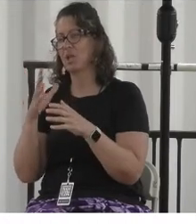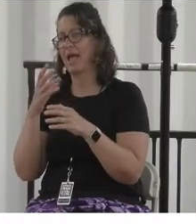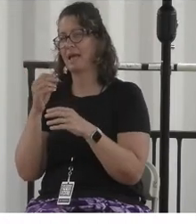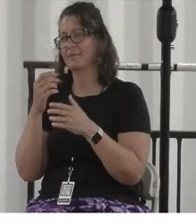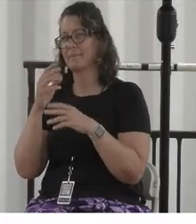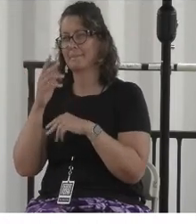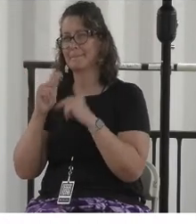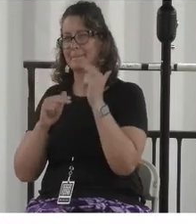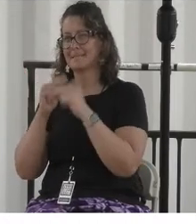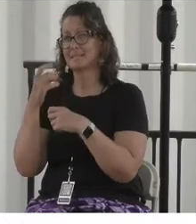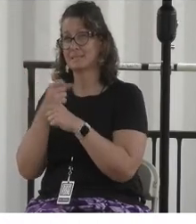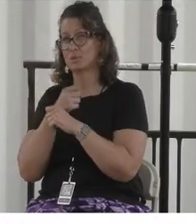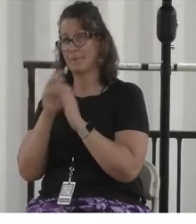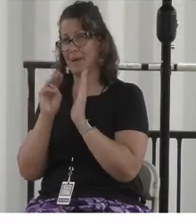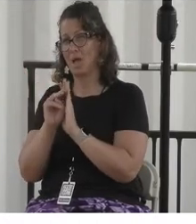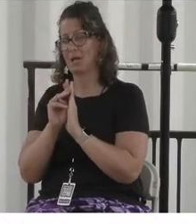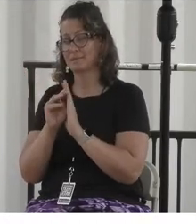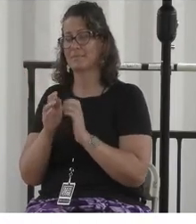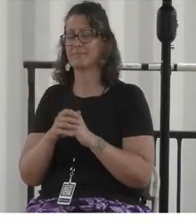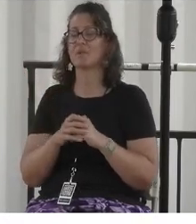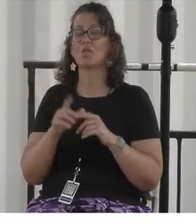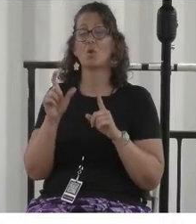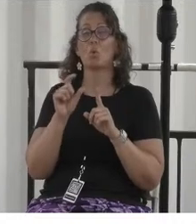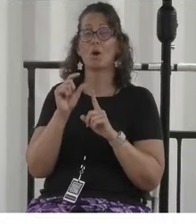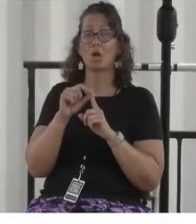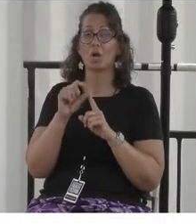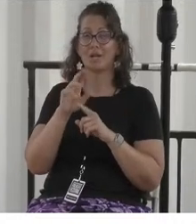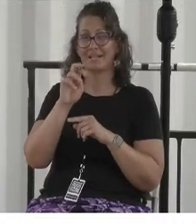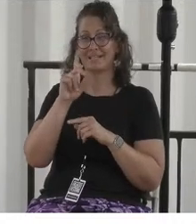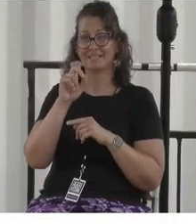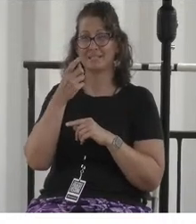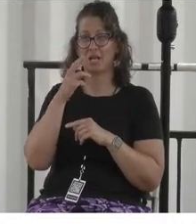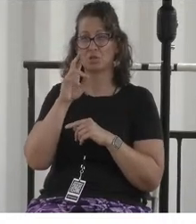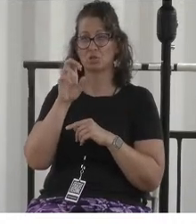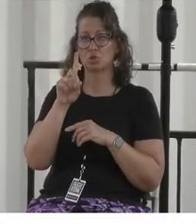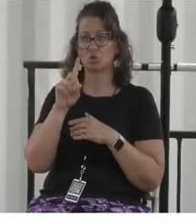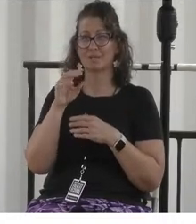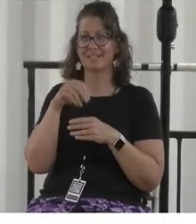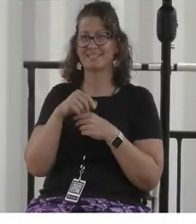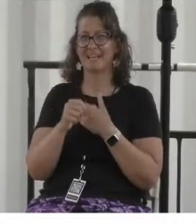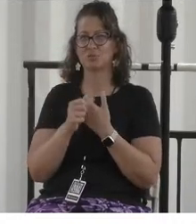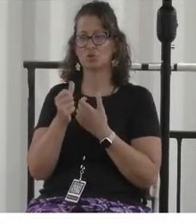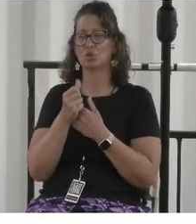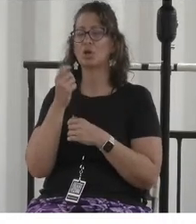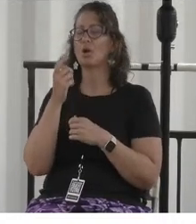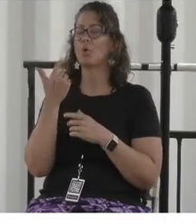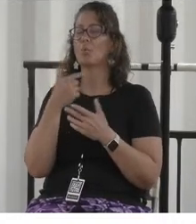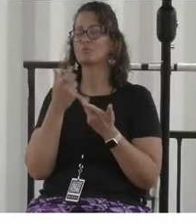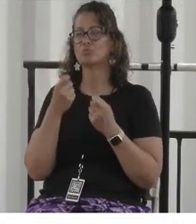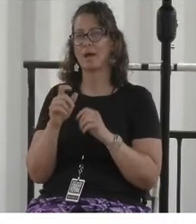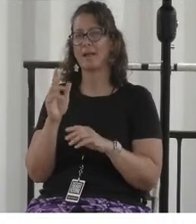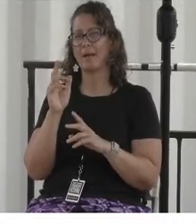At the end of the day, when we talk about this word endangered, though, what my team is doing is trying to apply AI to help on-site researchers come up with